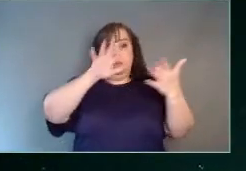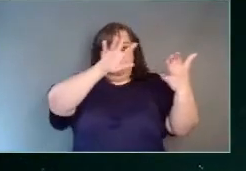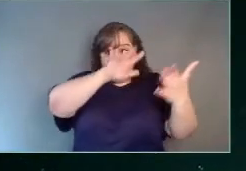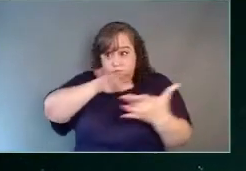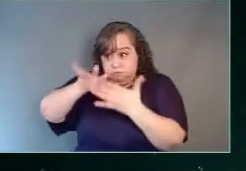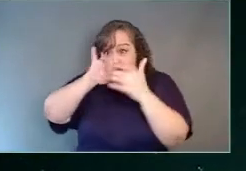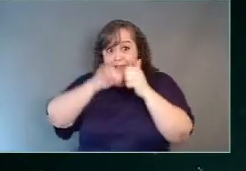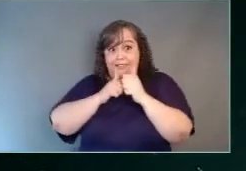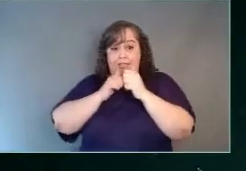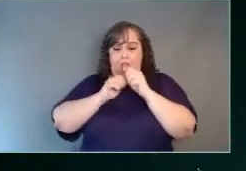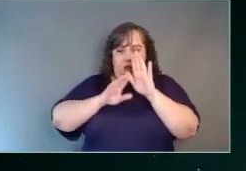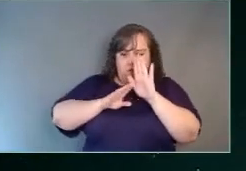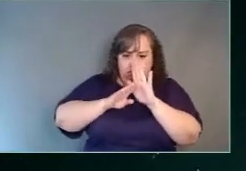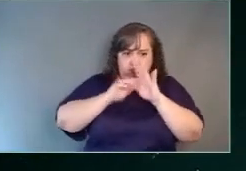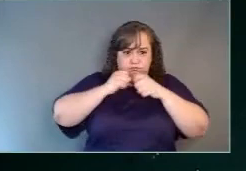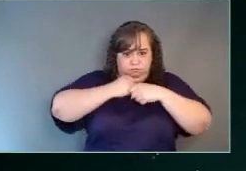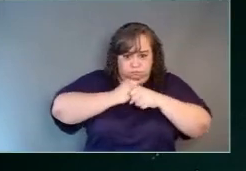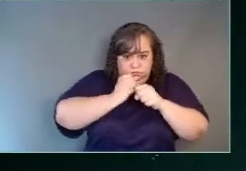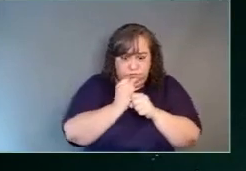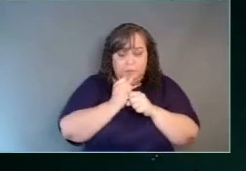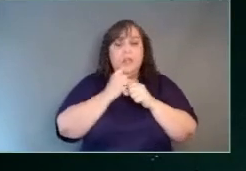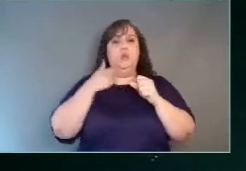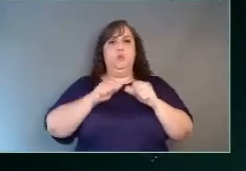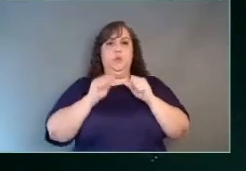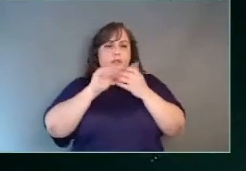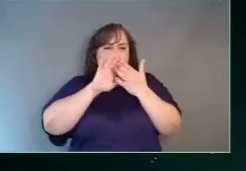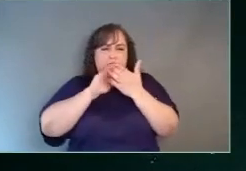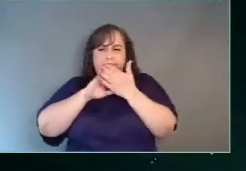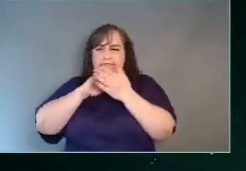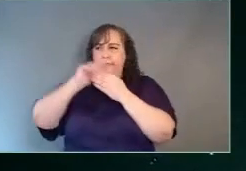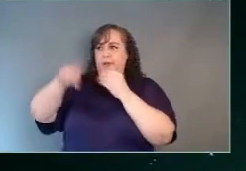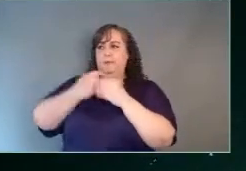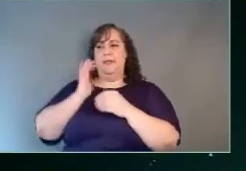the variety of things that have happened in our solar system's history.